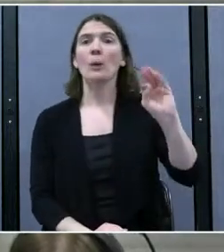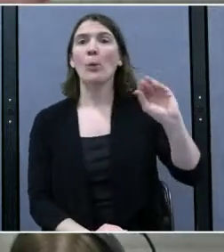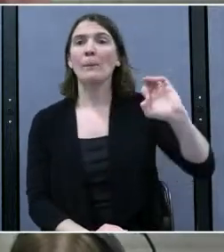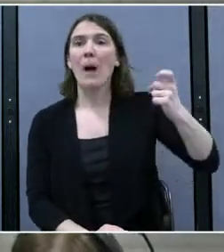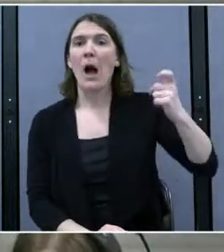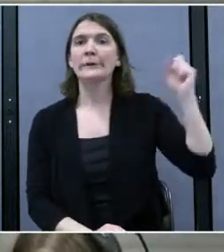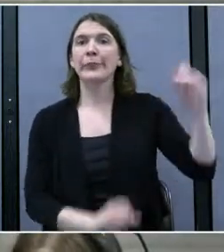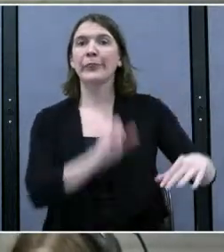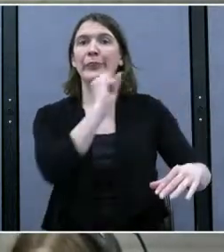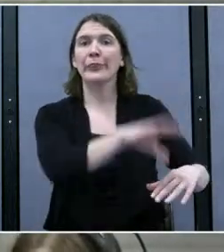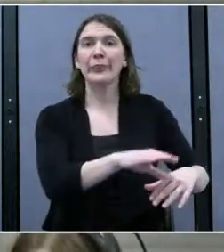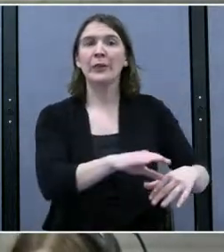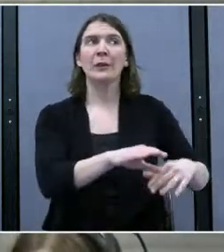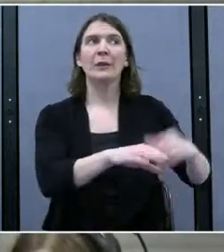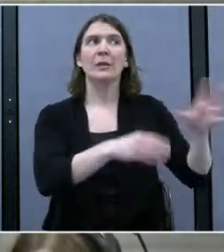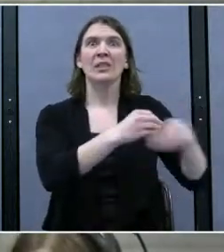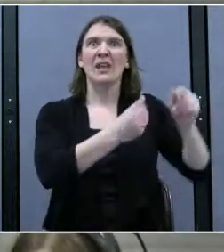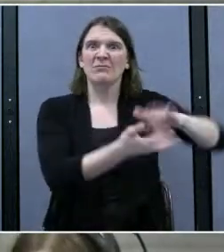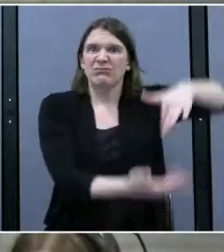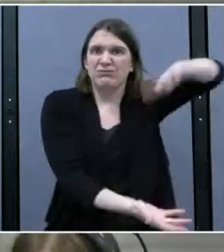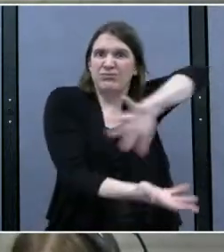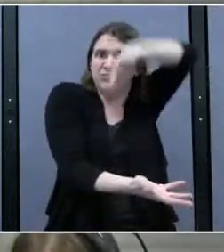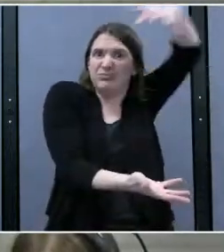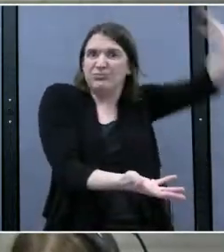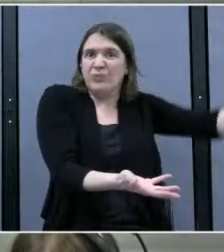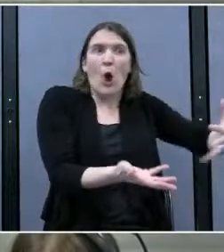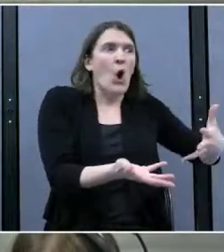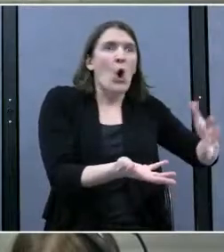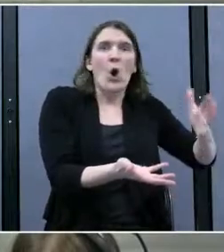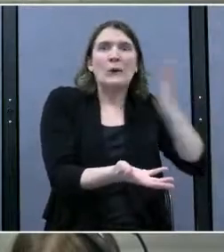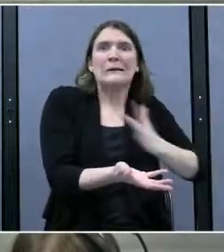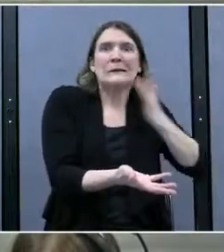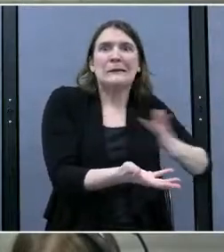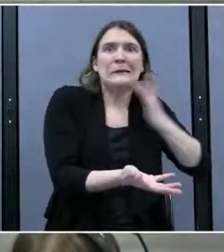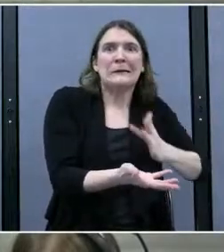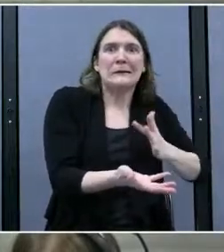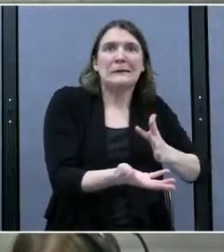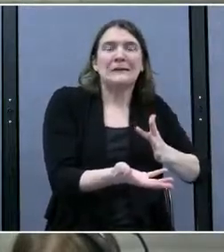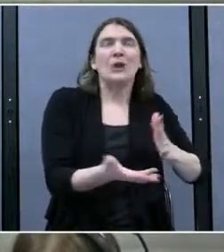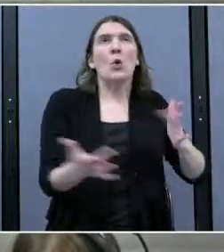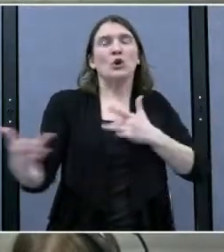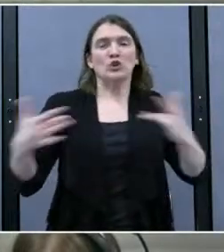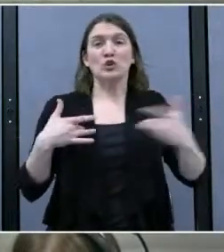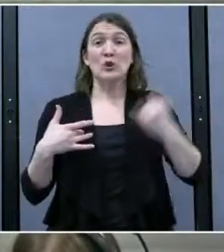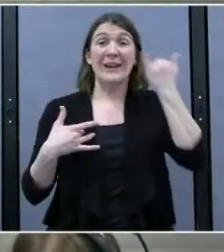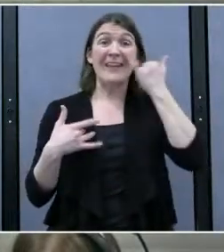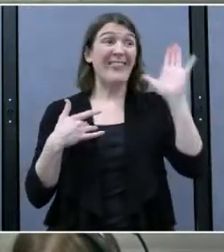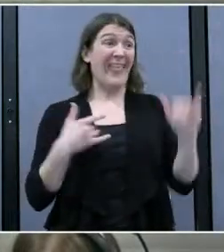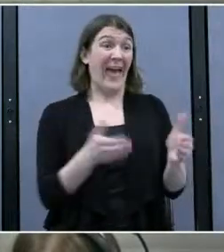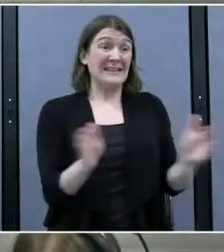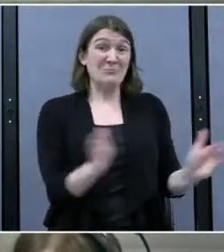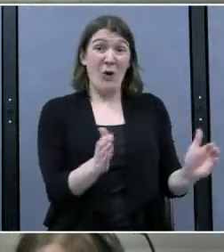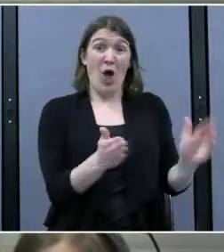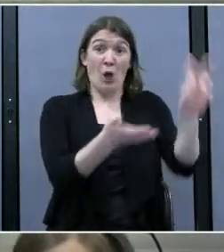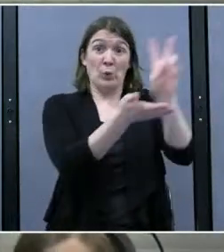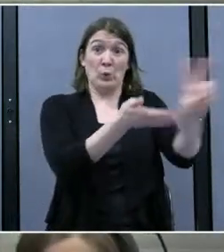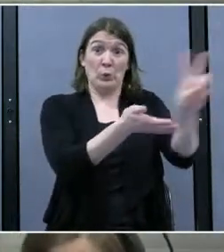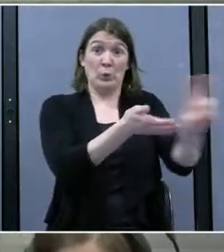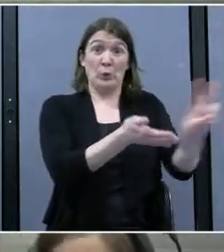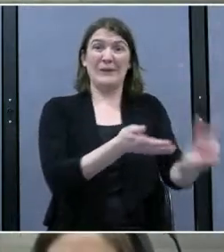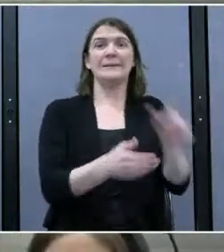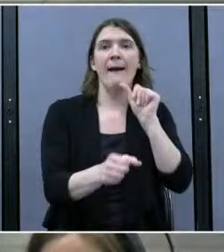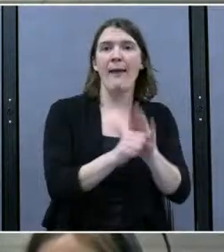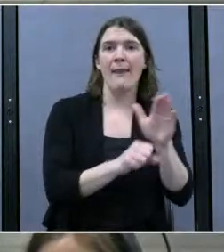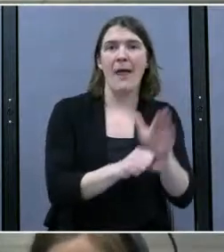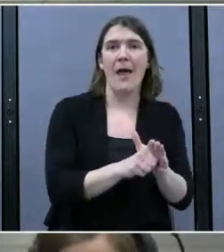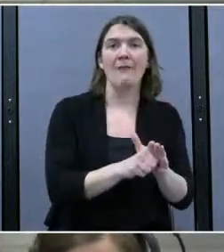there and you get a few more of this and that and the other, you could start to run out. And the fear or the concern is that